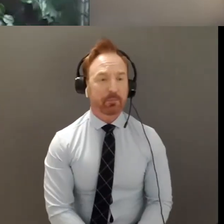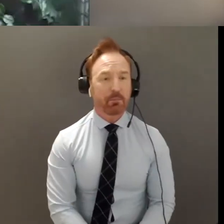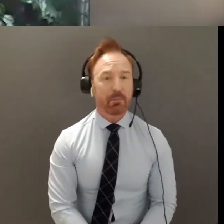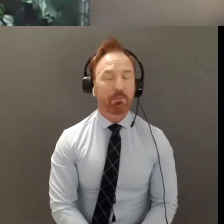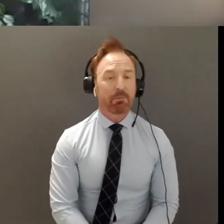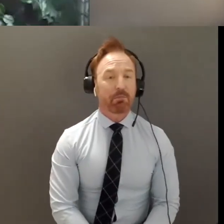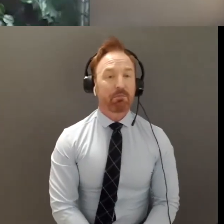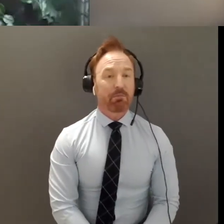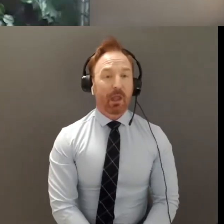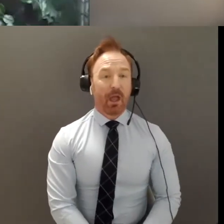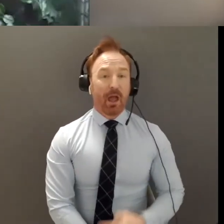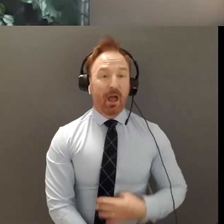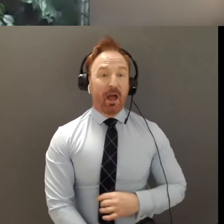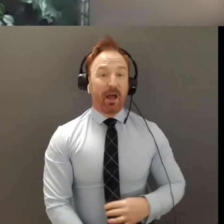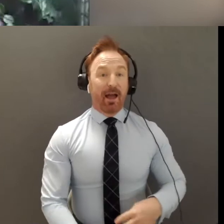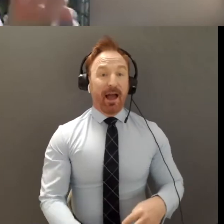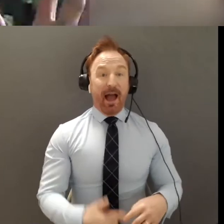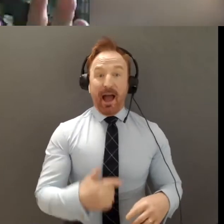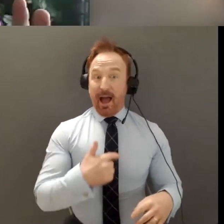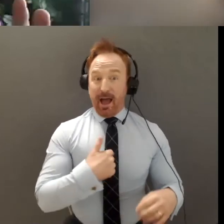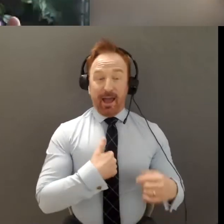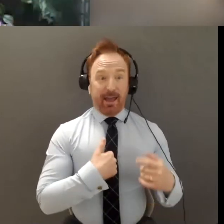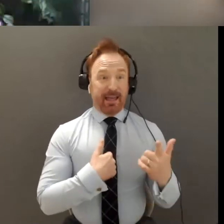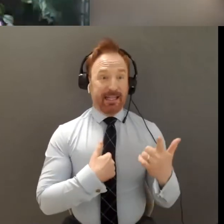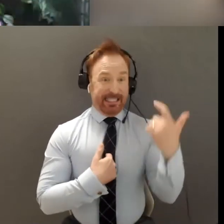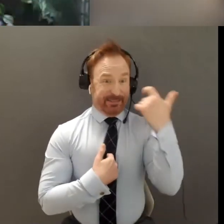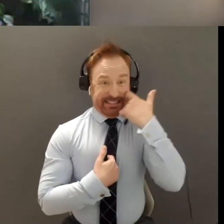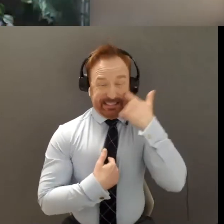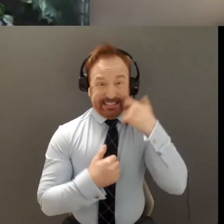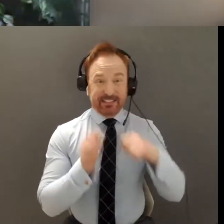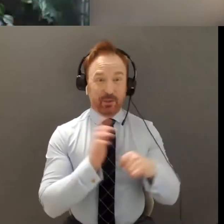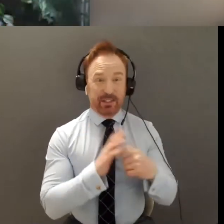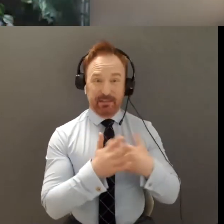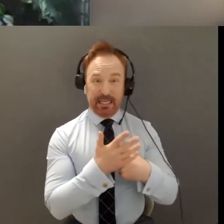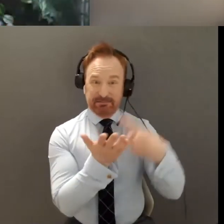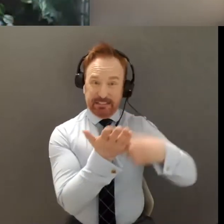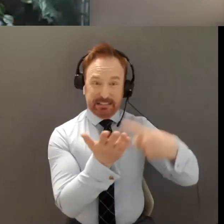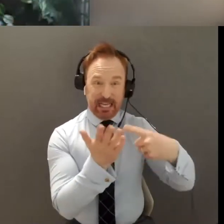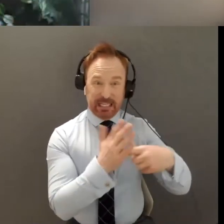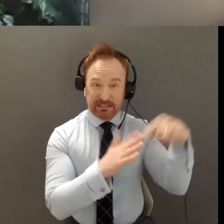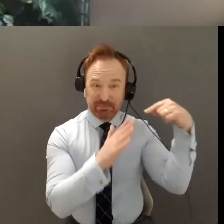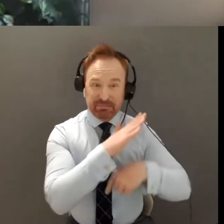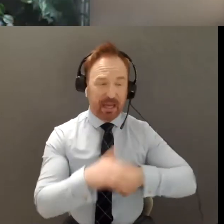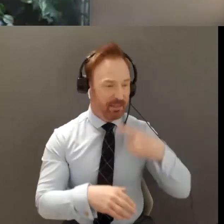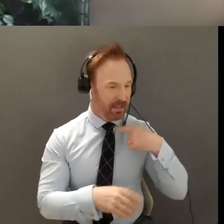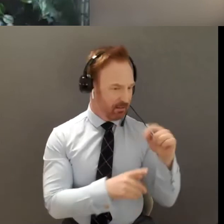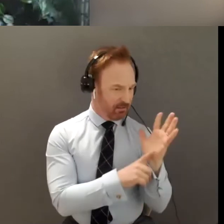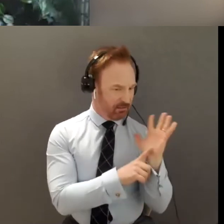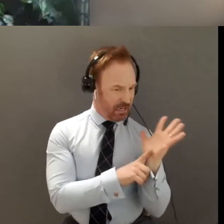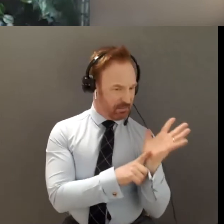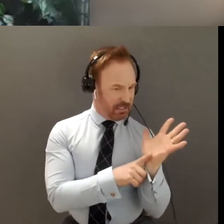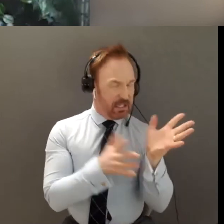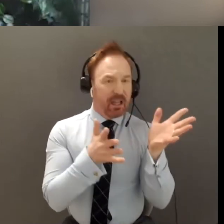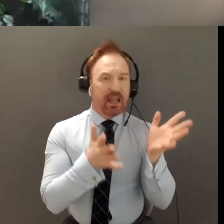in a lot and I talked about a lot of different use cases. We do have 5 minutes left before